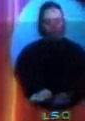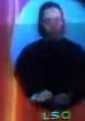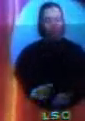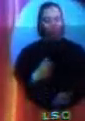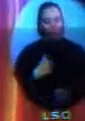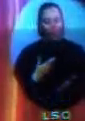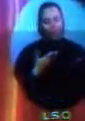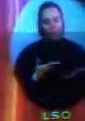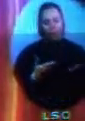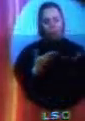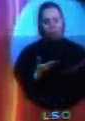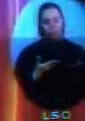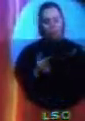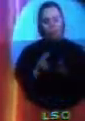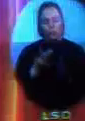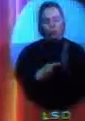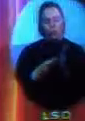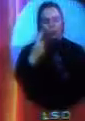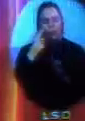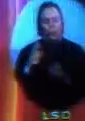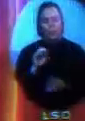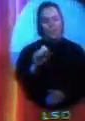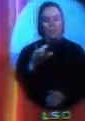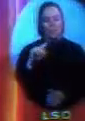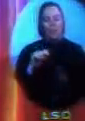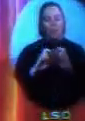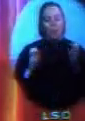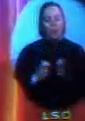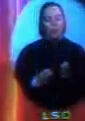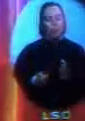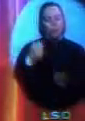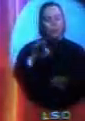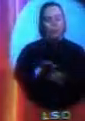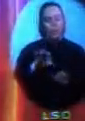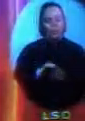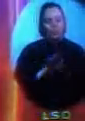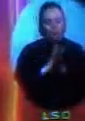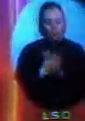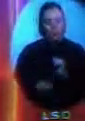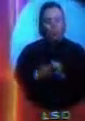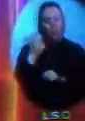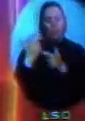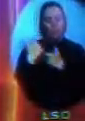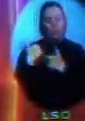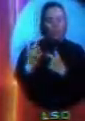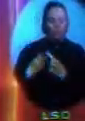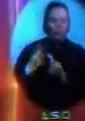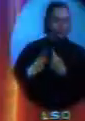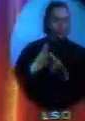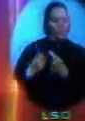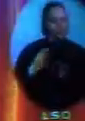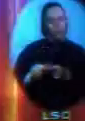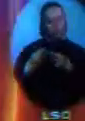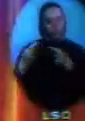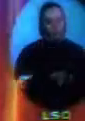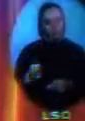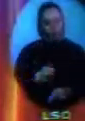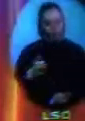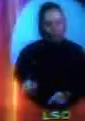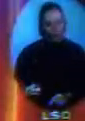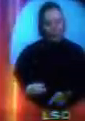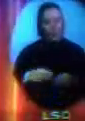more democratic and accountable, only to be thwarted by the opposition. Can the Minister of State for Democratic Reform please